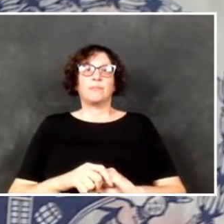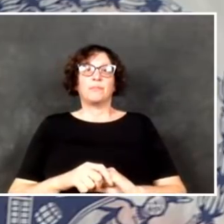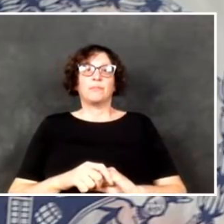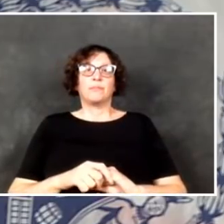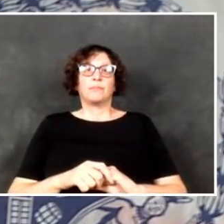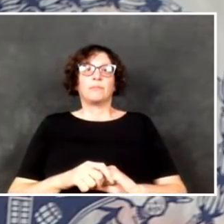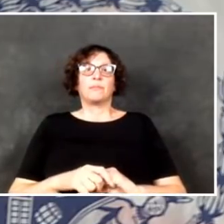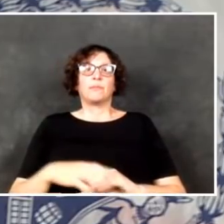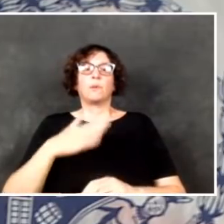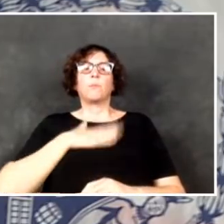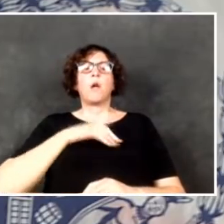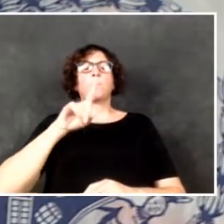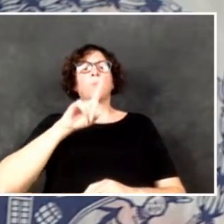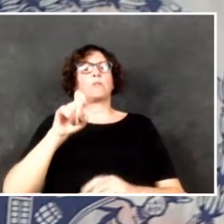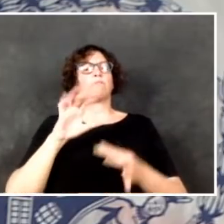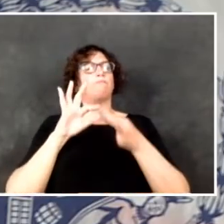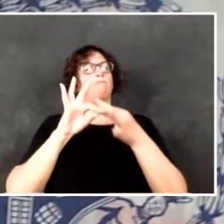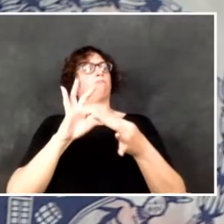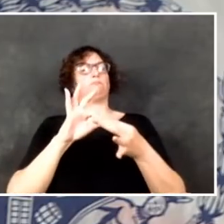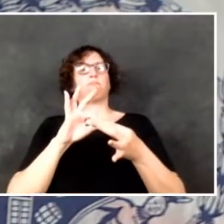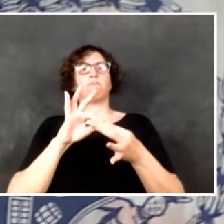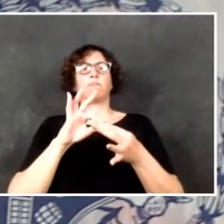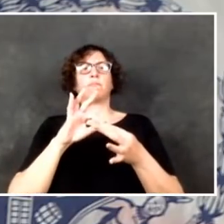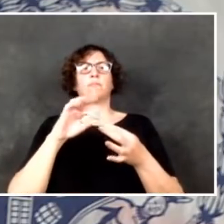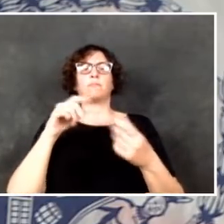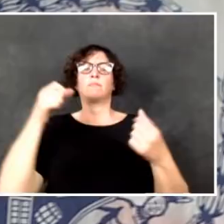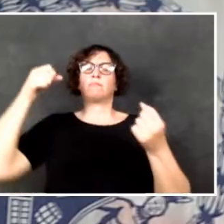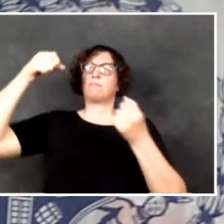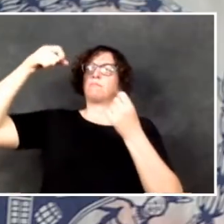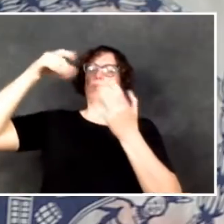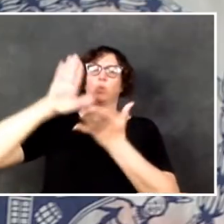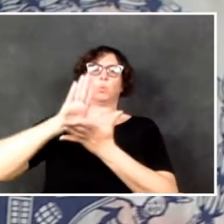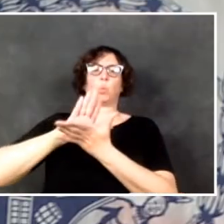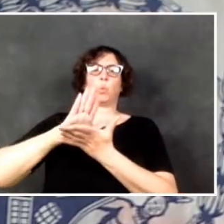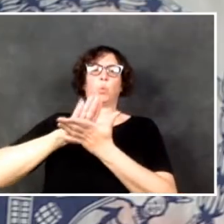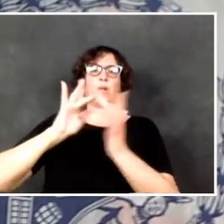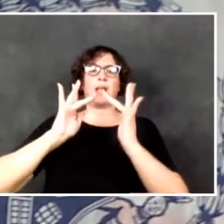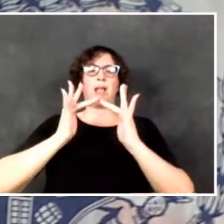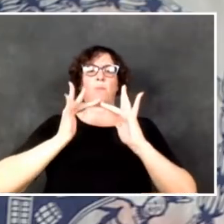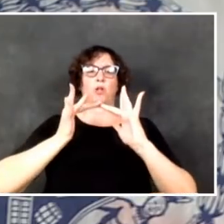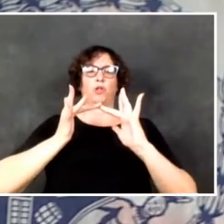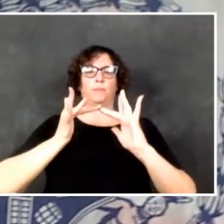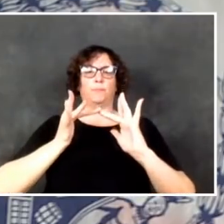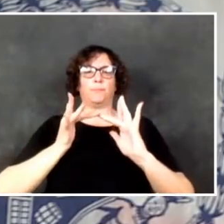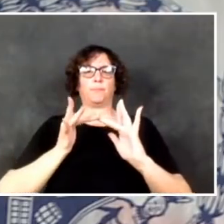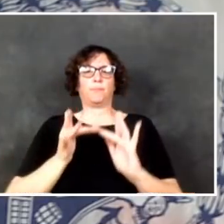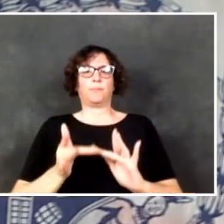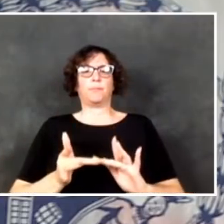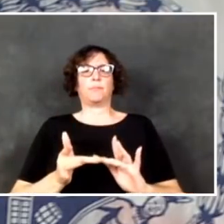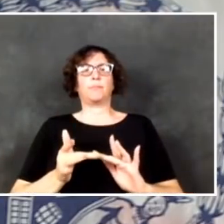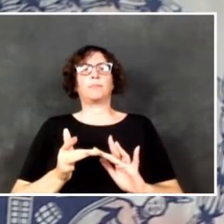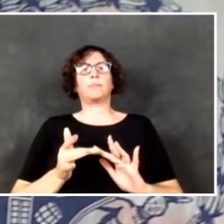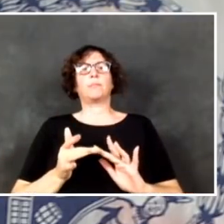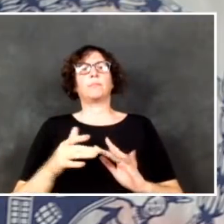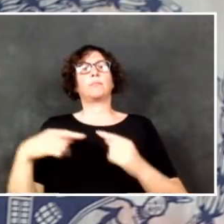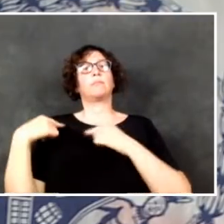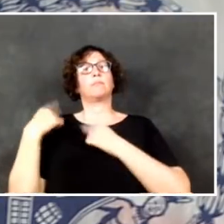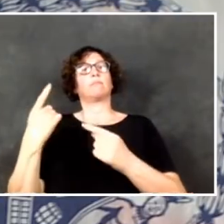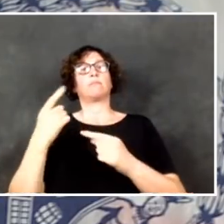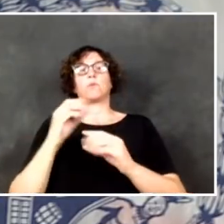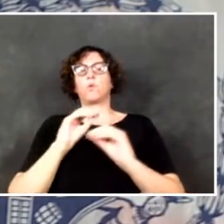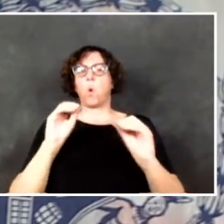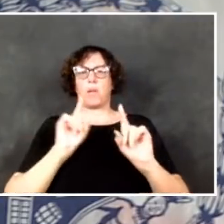the online schooling. As I understand it, no attendance is taken. Is